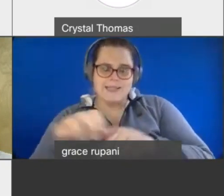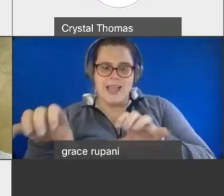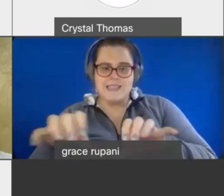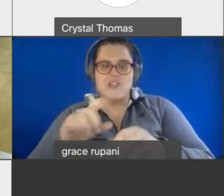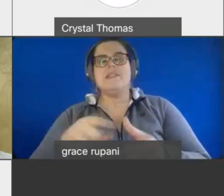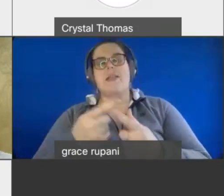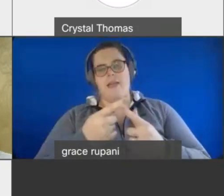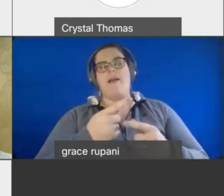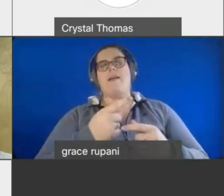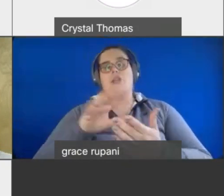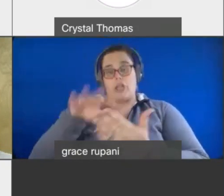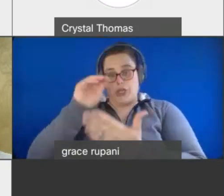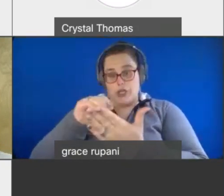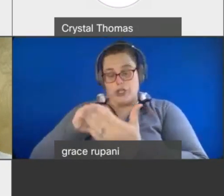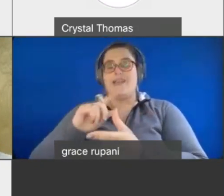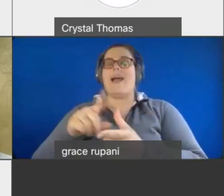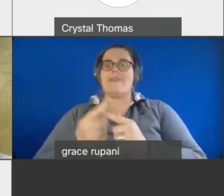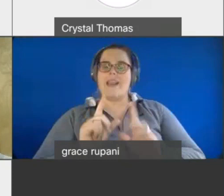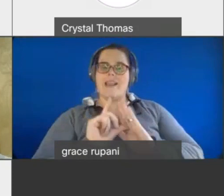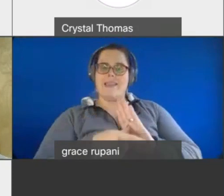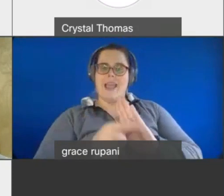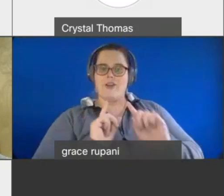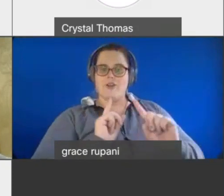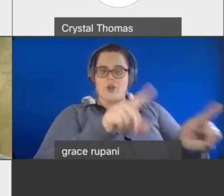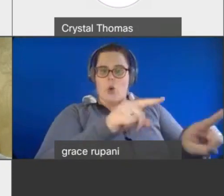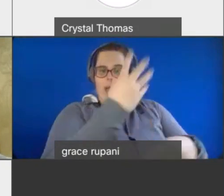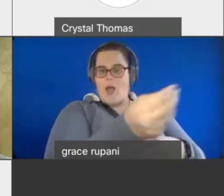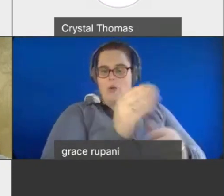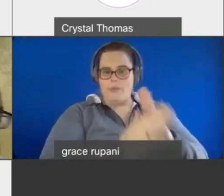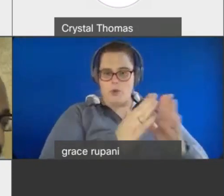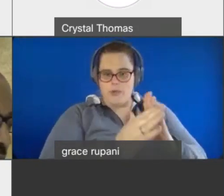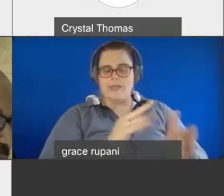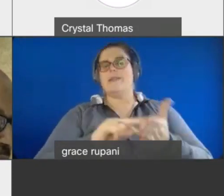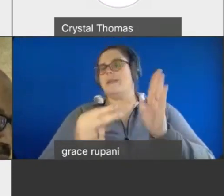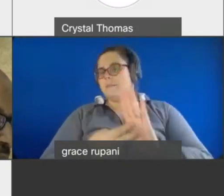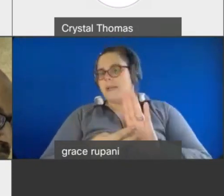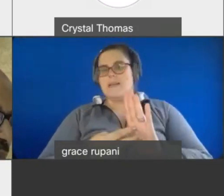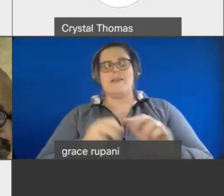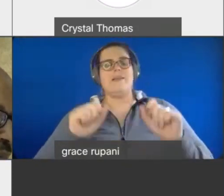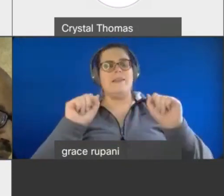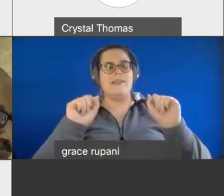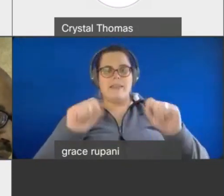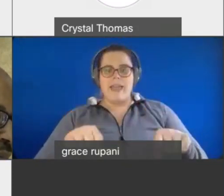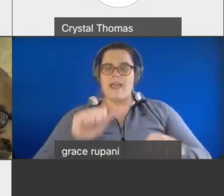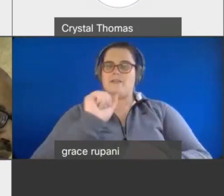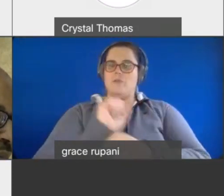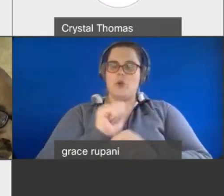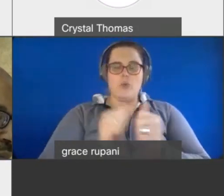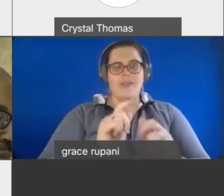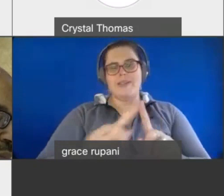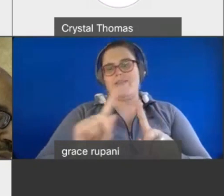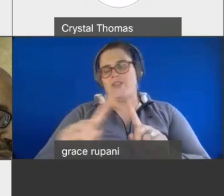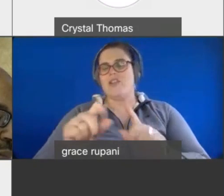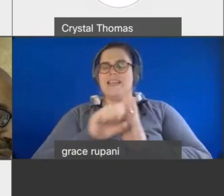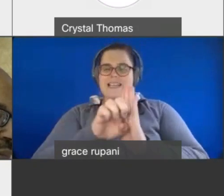as police encounters, that they're able to look through a VR device and go through many different outcomes and talk with